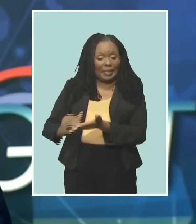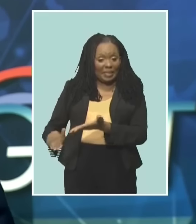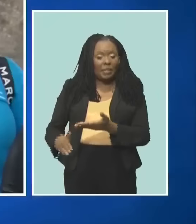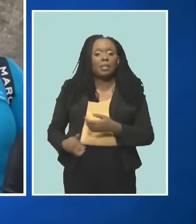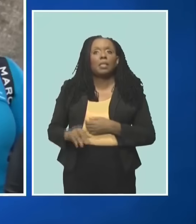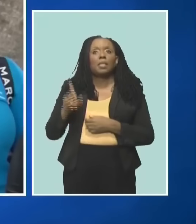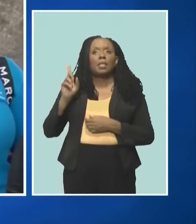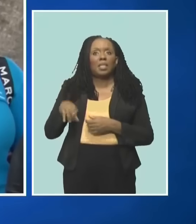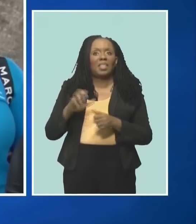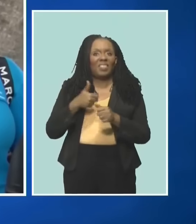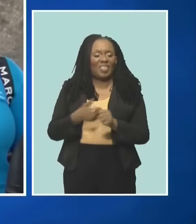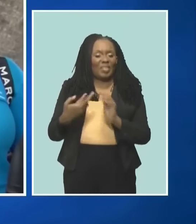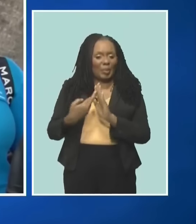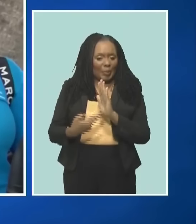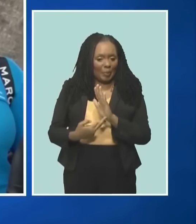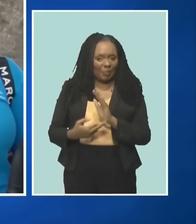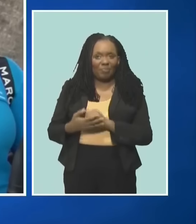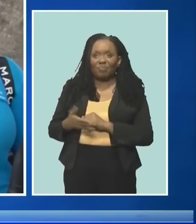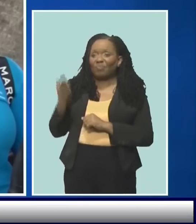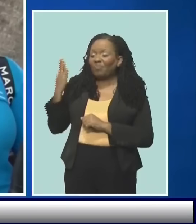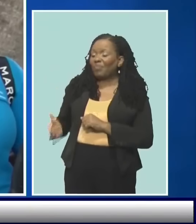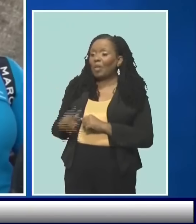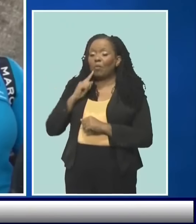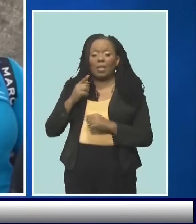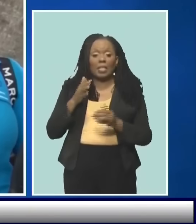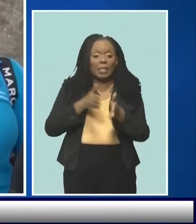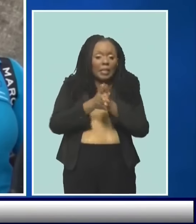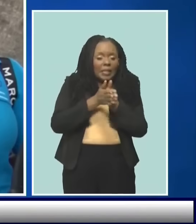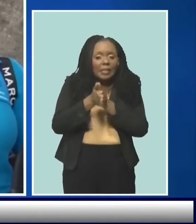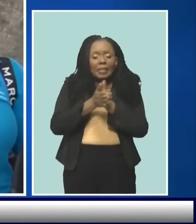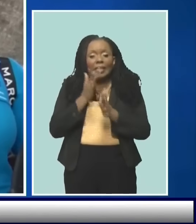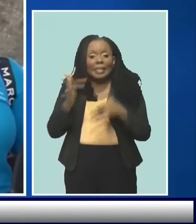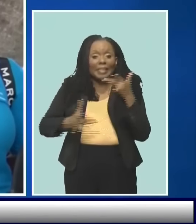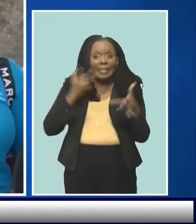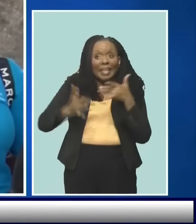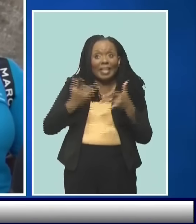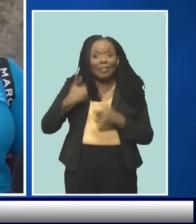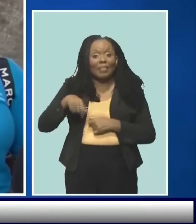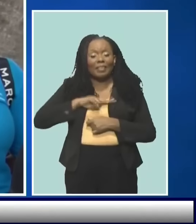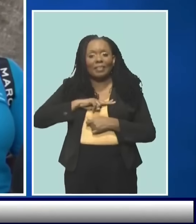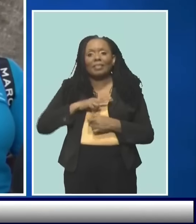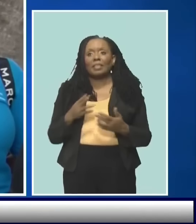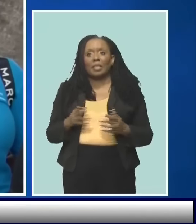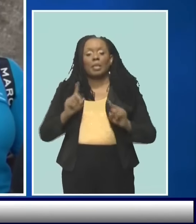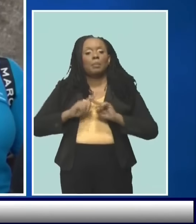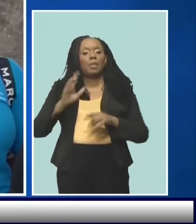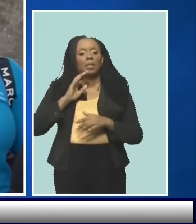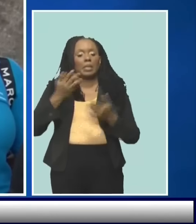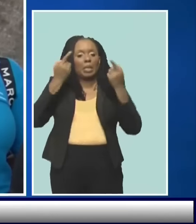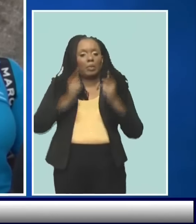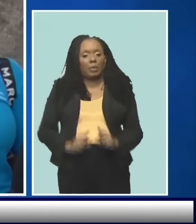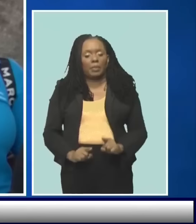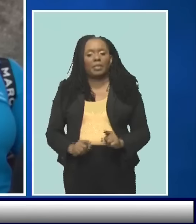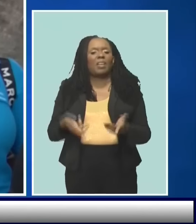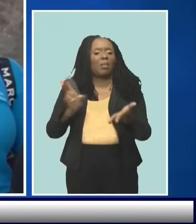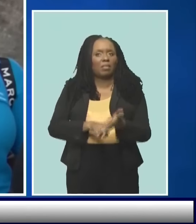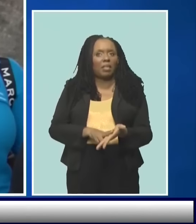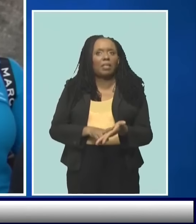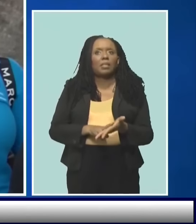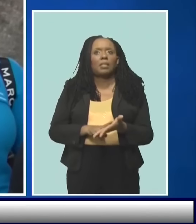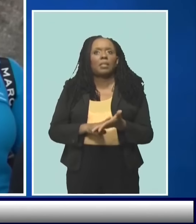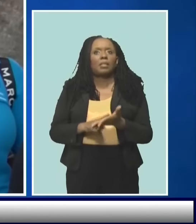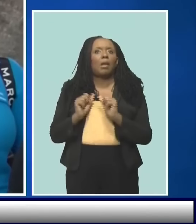Why it is exciting for us in the union is that the collective agreement which has stood the